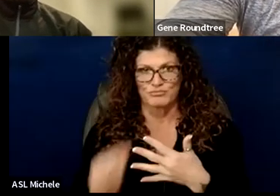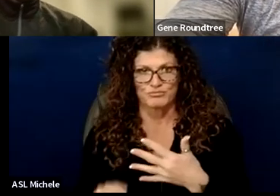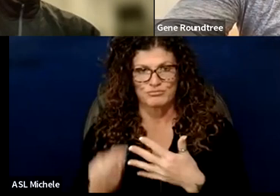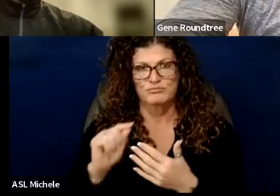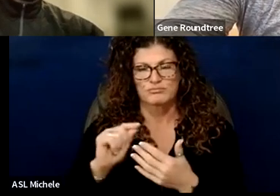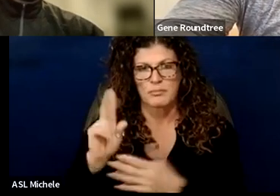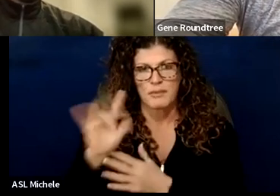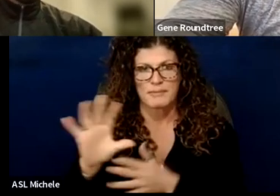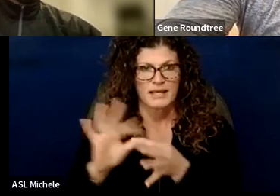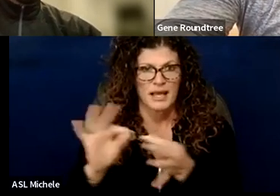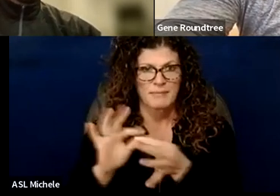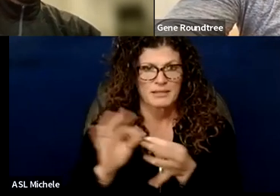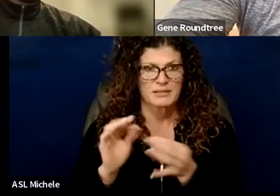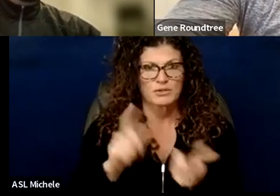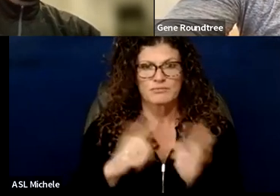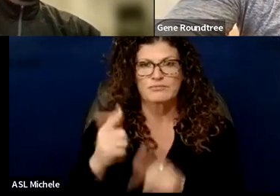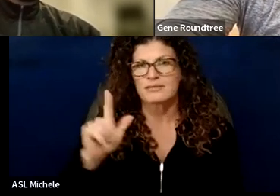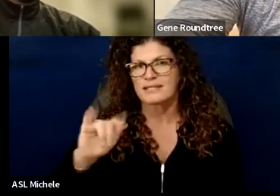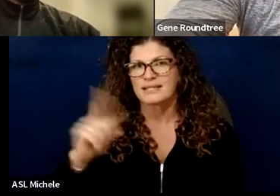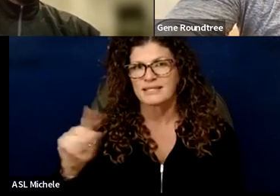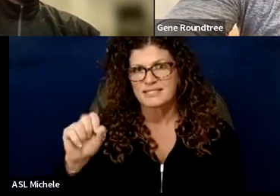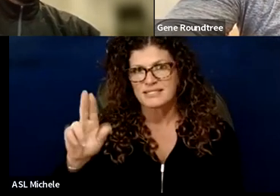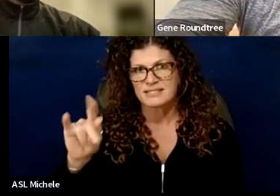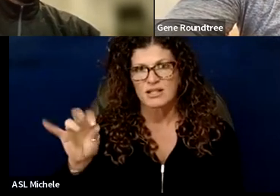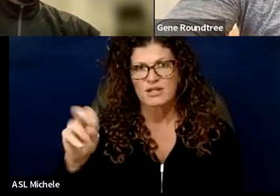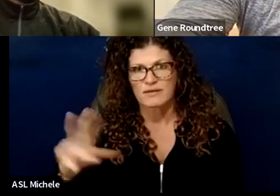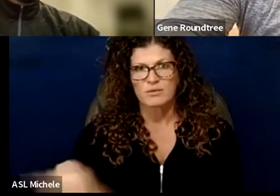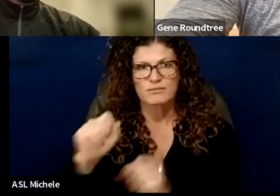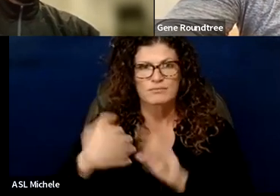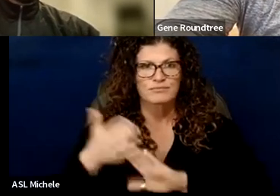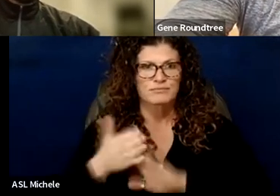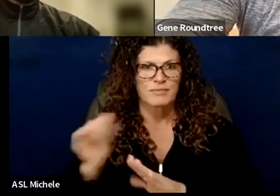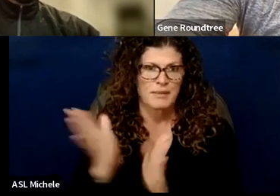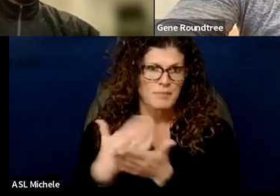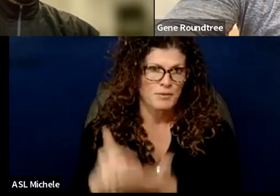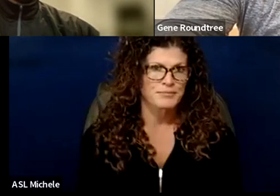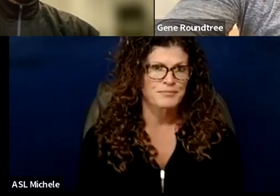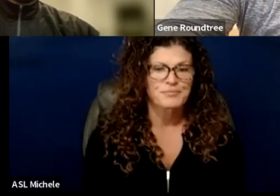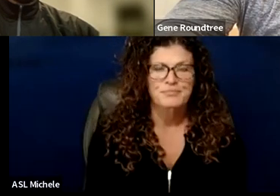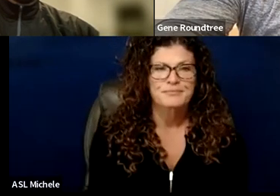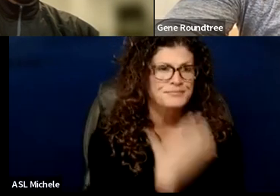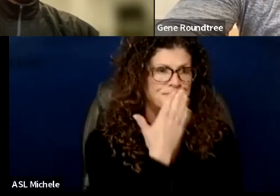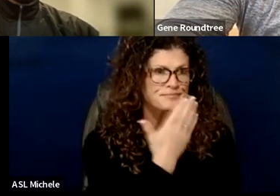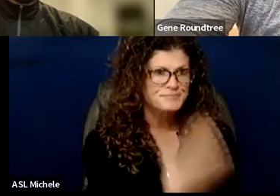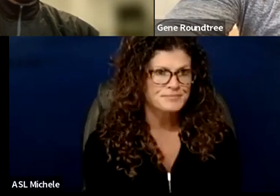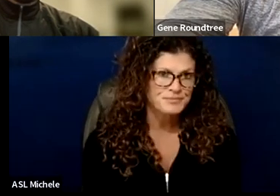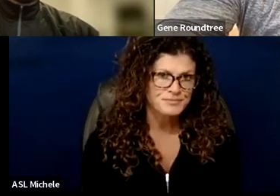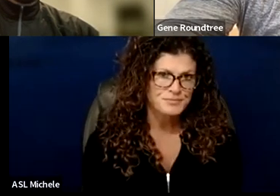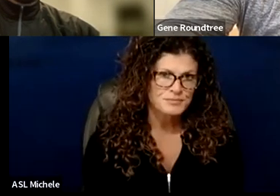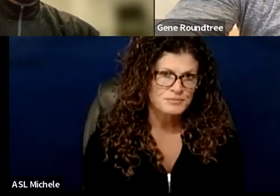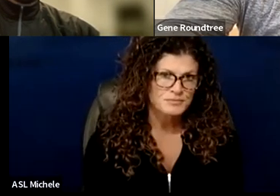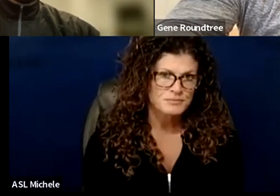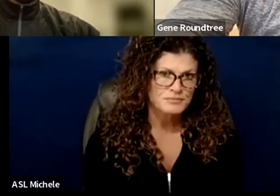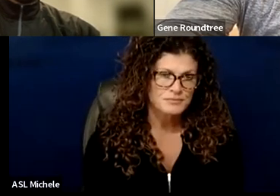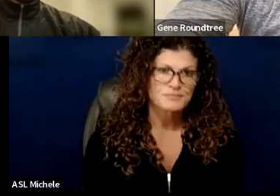turn it over to Ms. Liz Sullivan to conduct this portion of our meeting. Thank you, Dr. Ettinger. As you